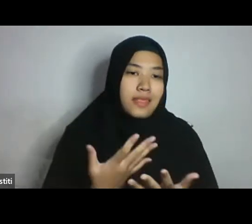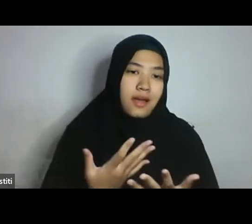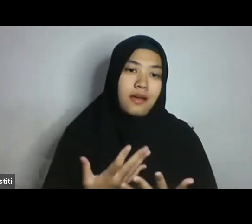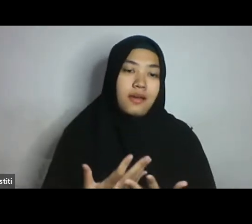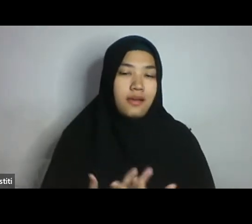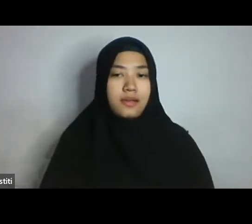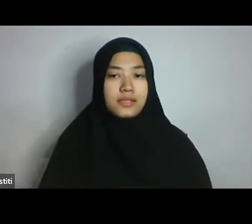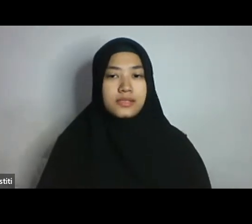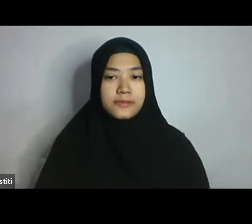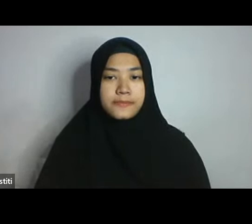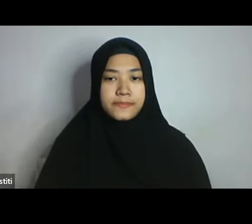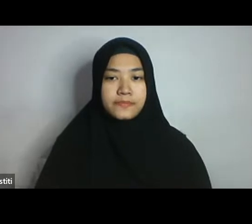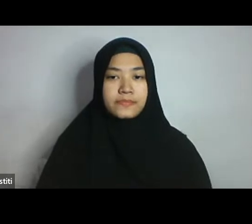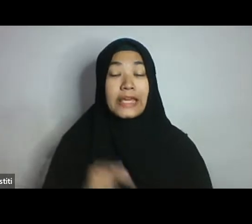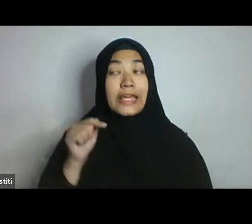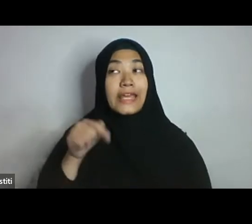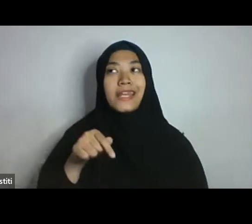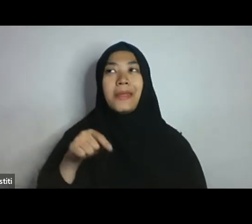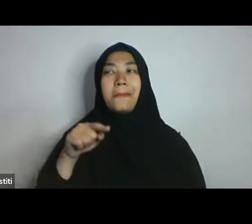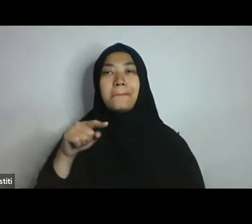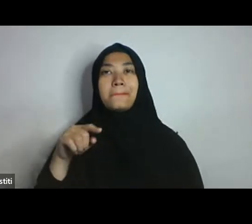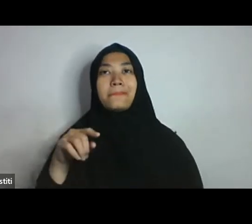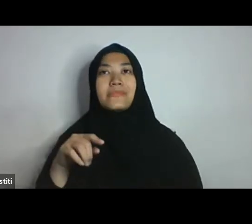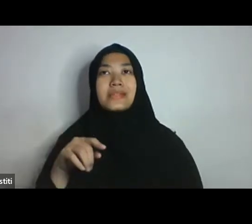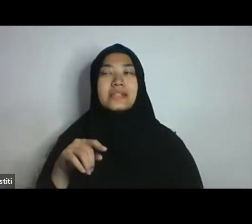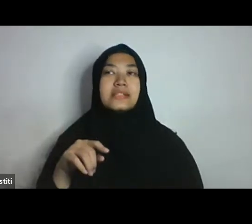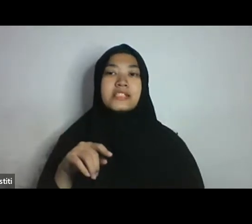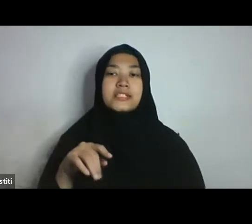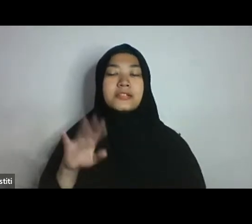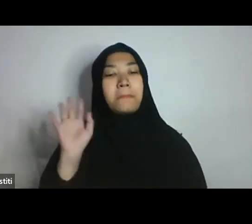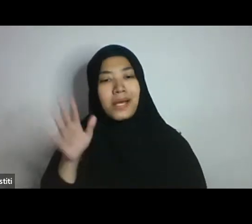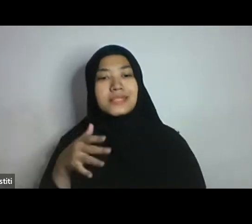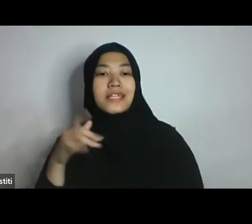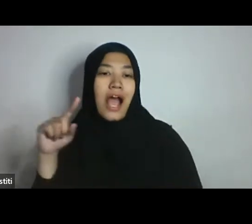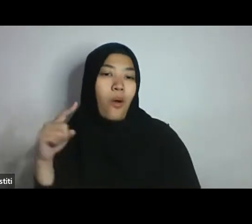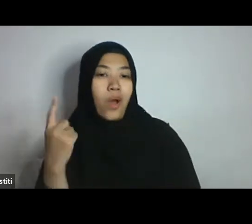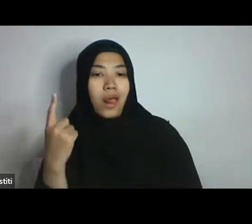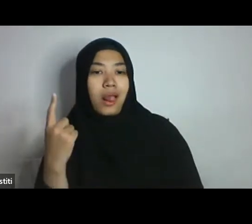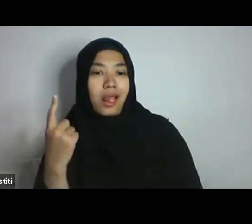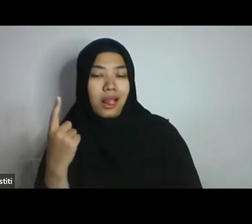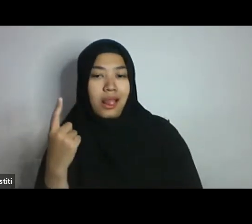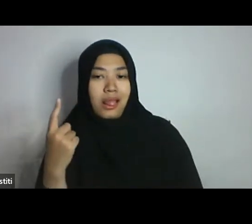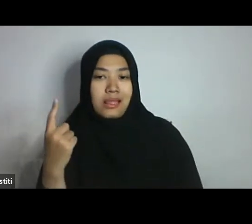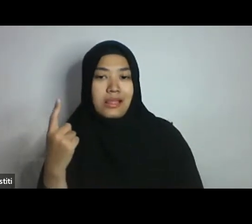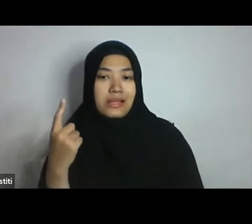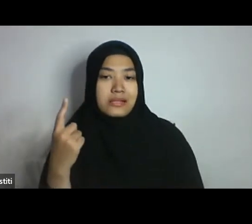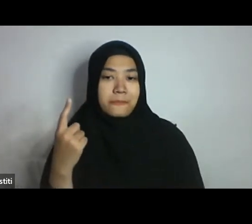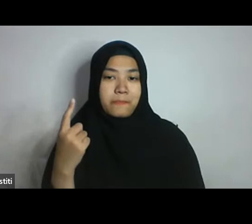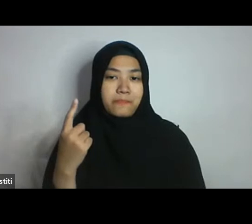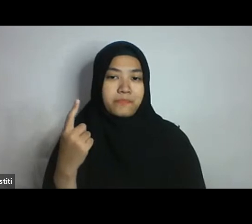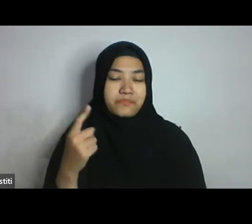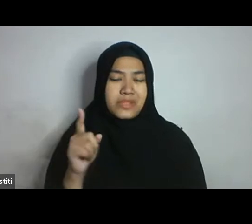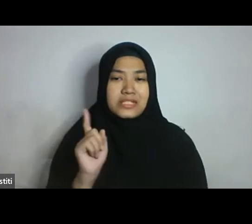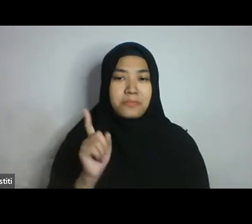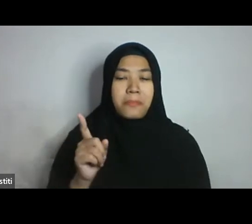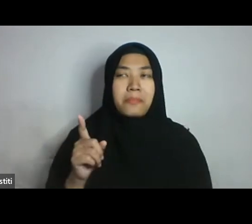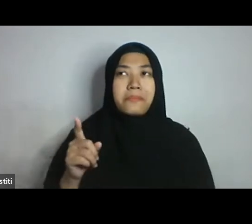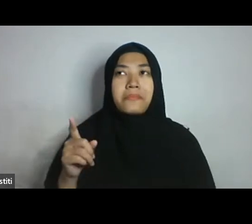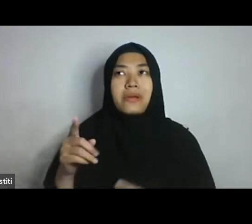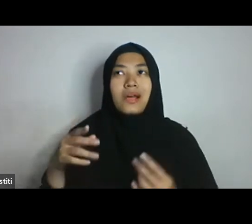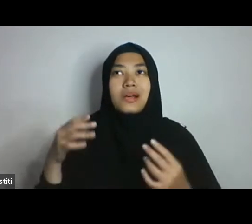puskesmas are extremely busy already. So I think mental health in Indonesia meant all hands on deck. It's